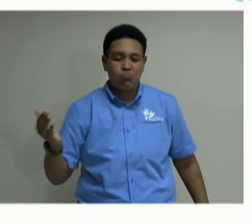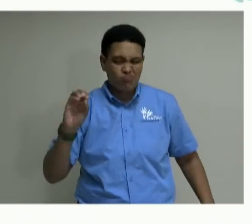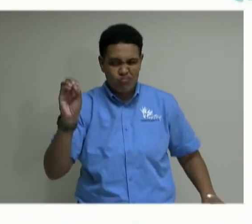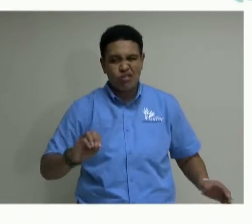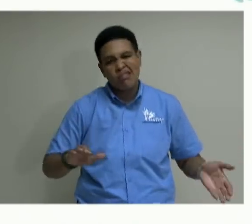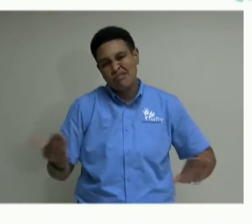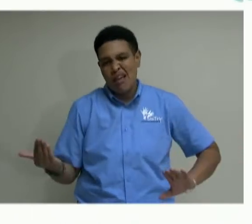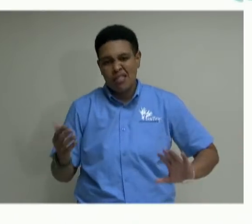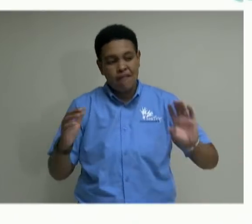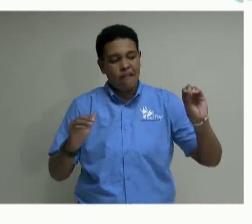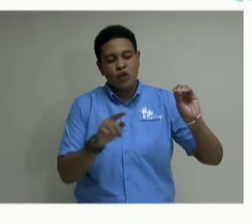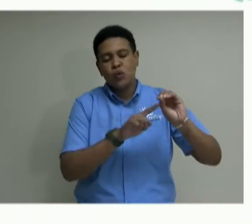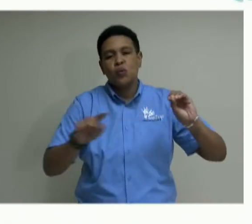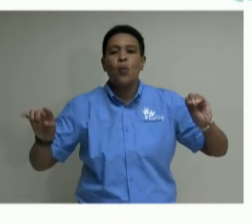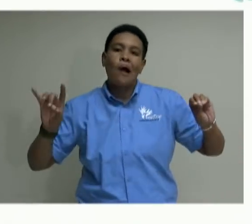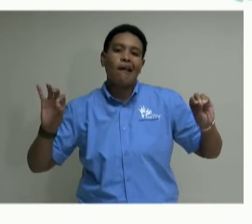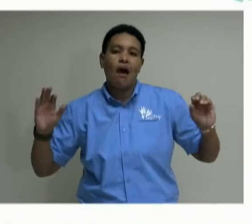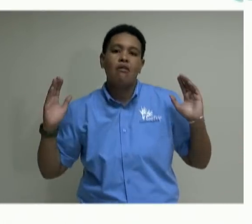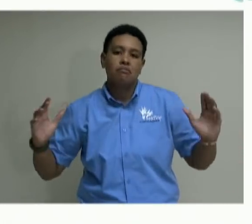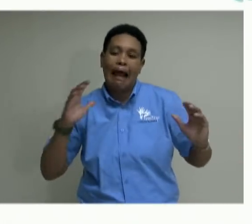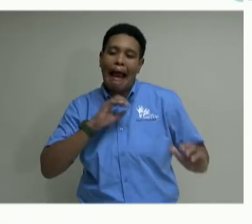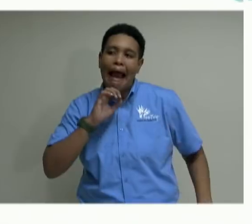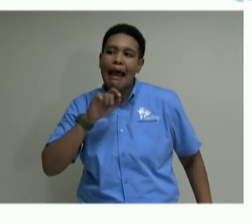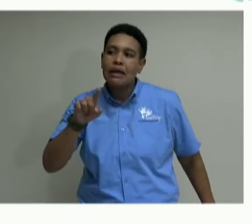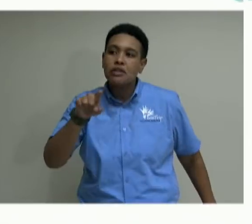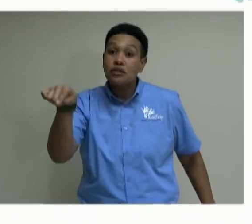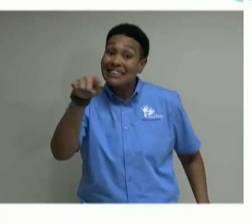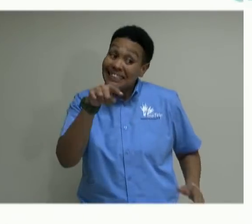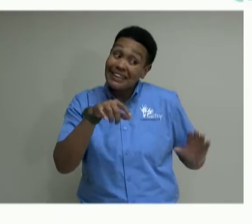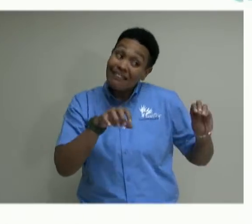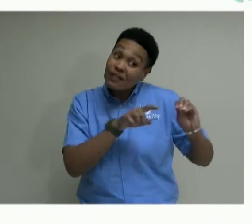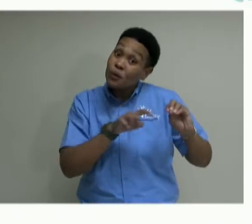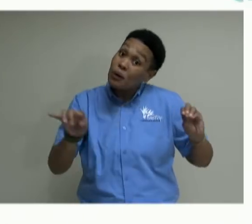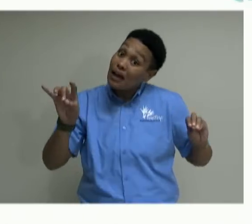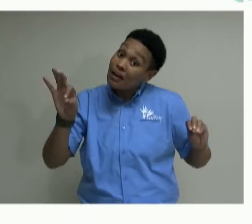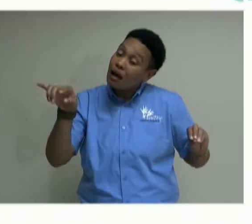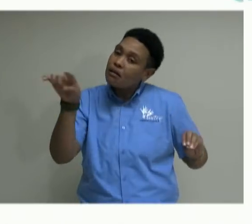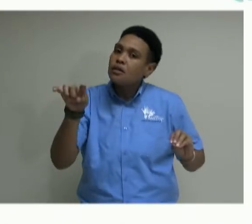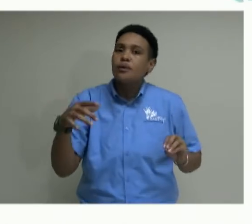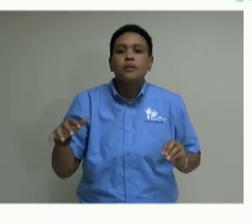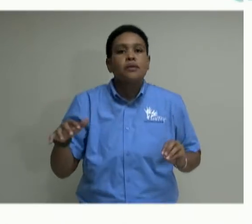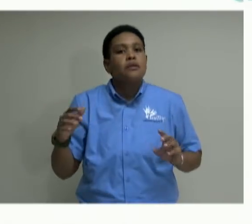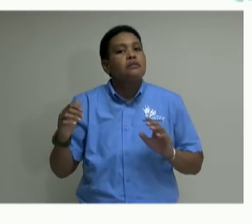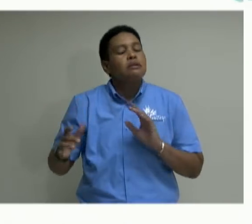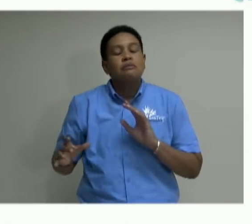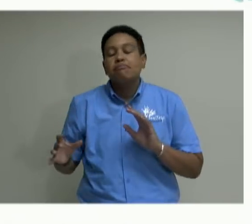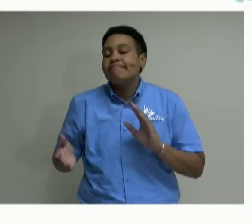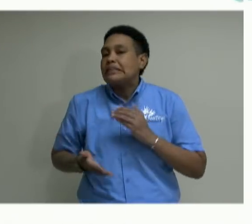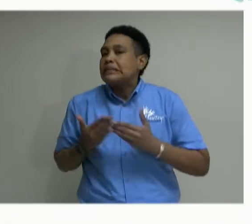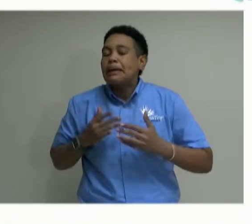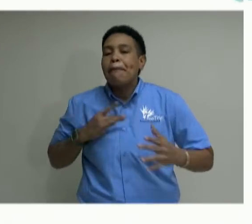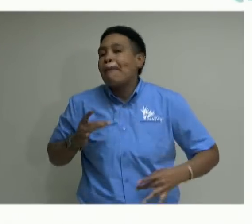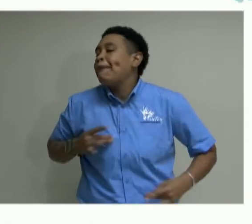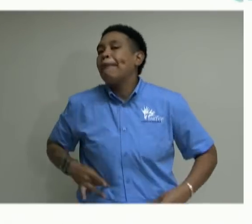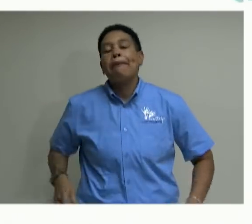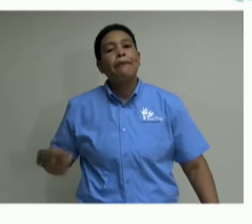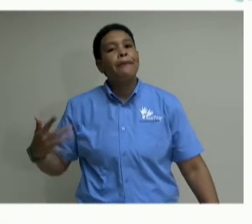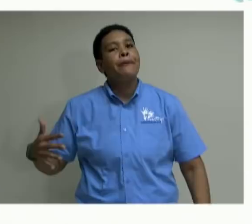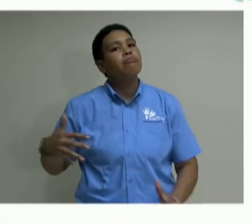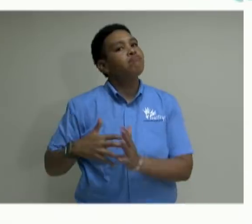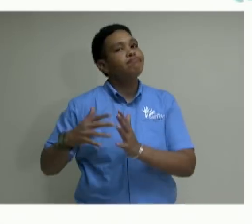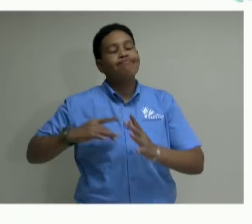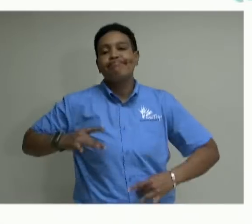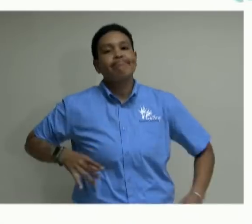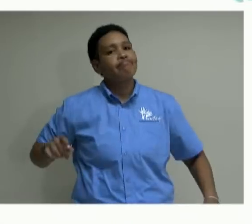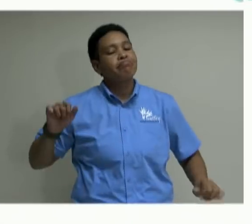all the deaths. So these are very vulnerable age group. And of course, the comorbid conditions